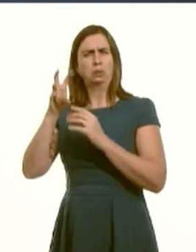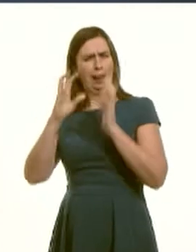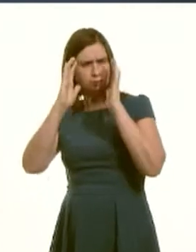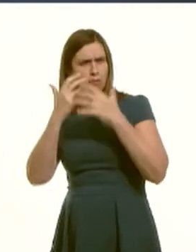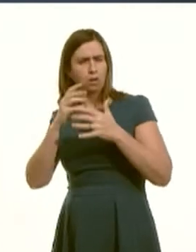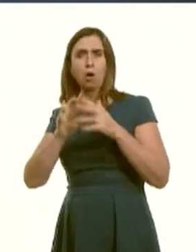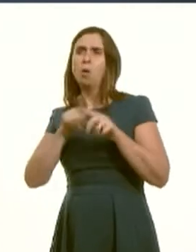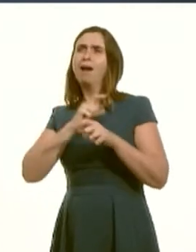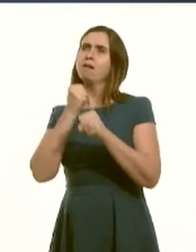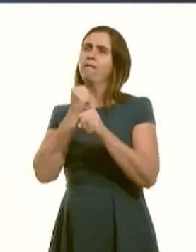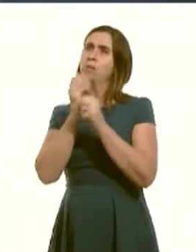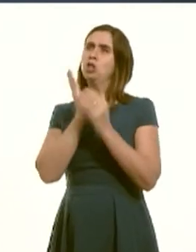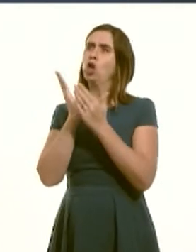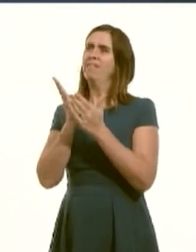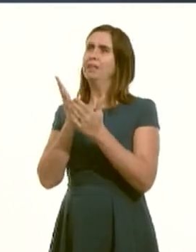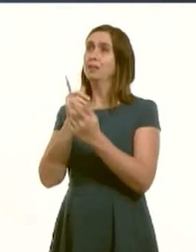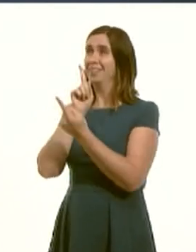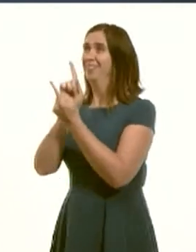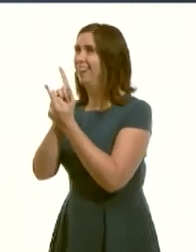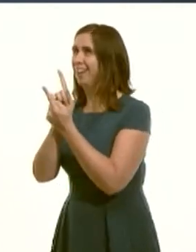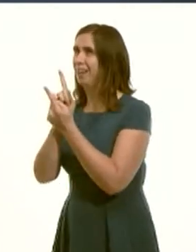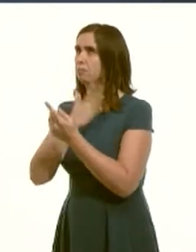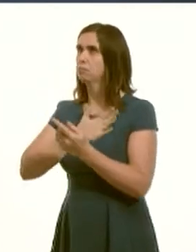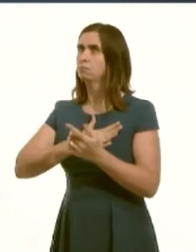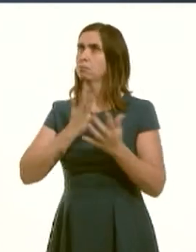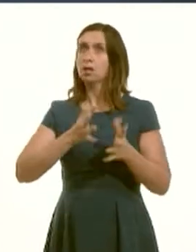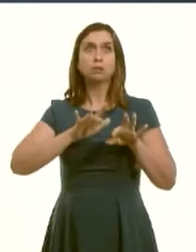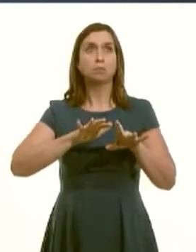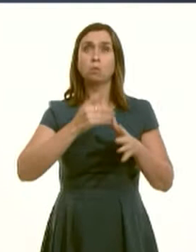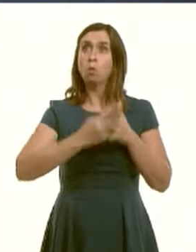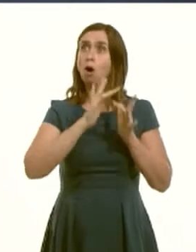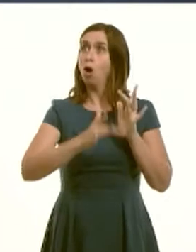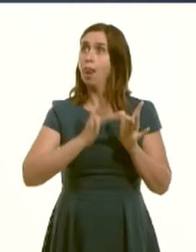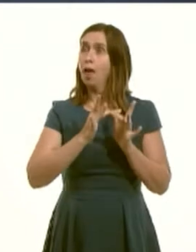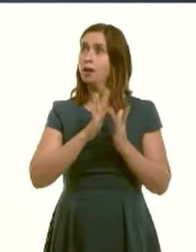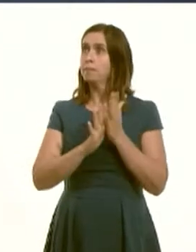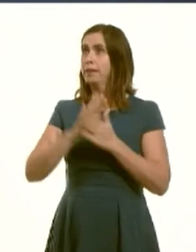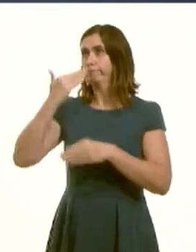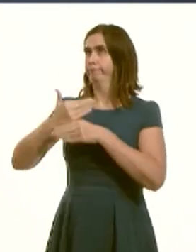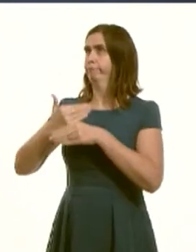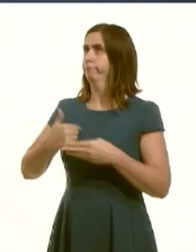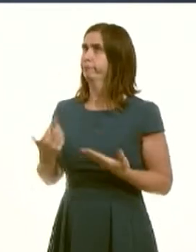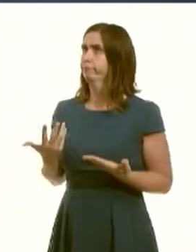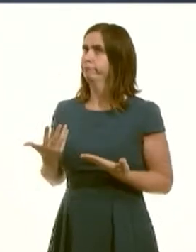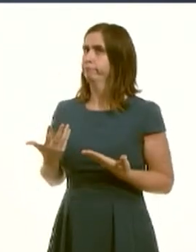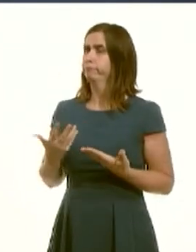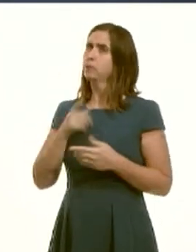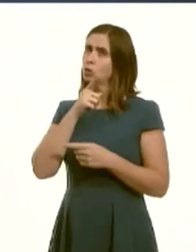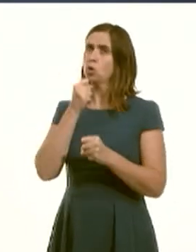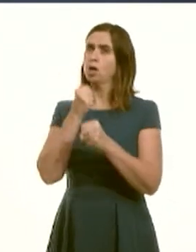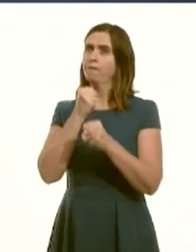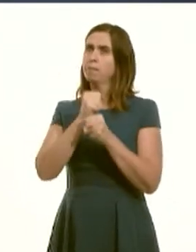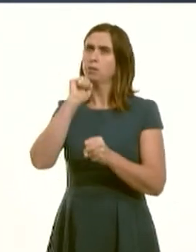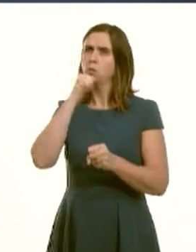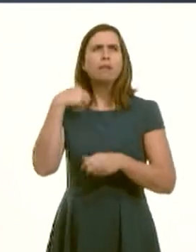services online mean many disabled people are prevented from accessing them. What action will his government